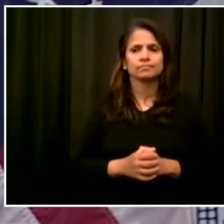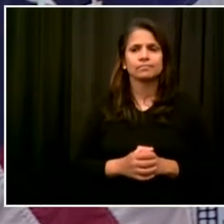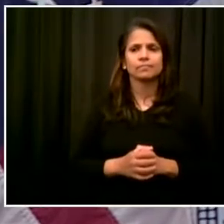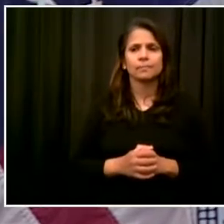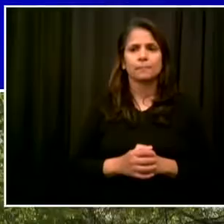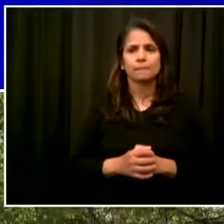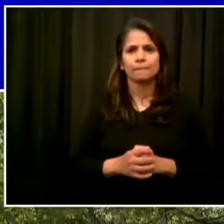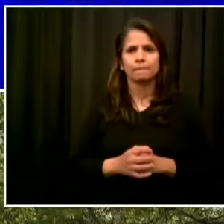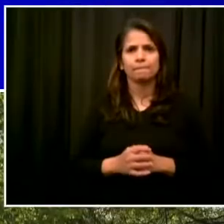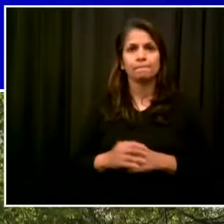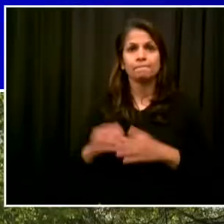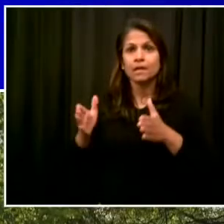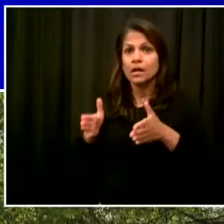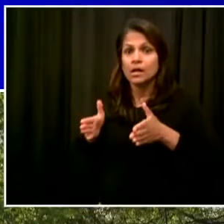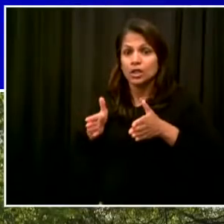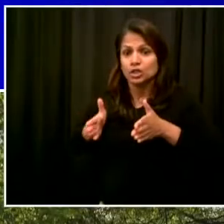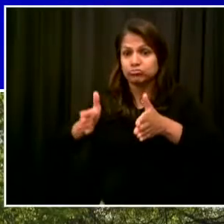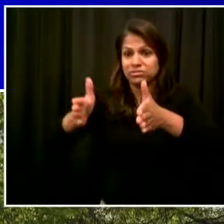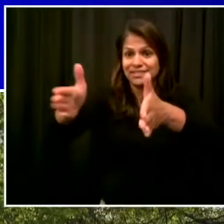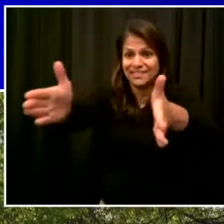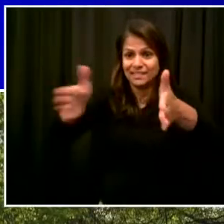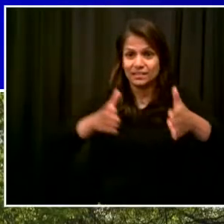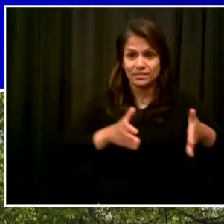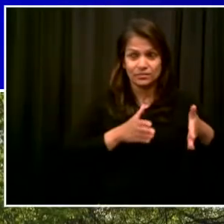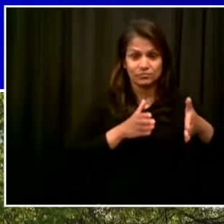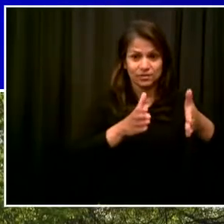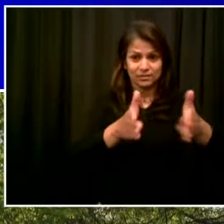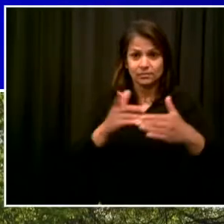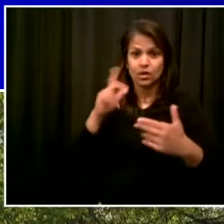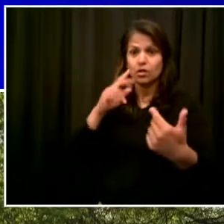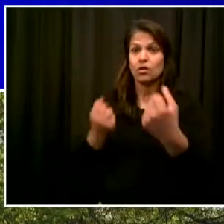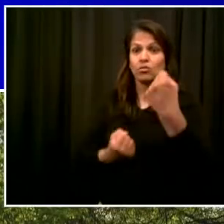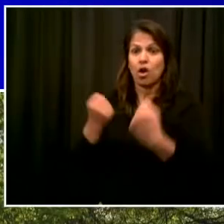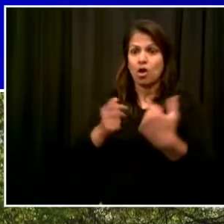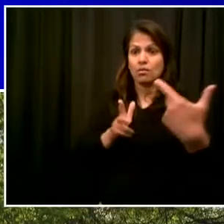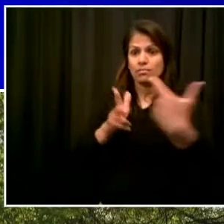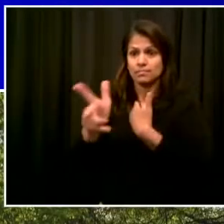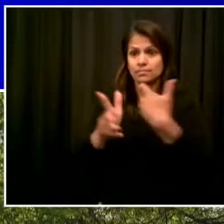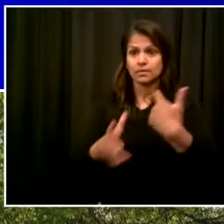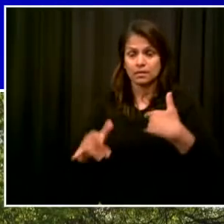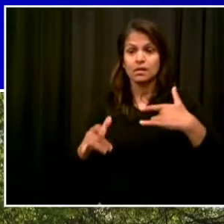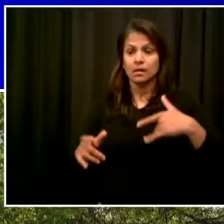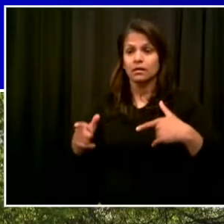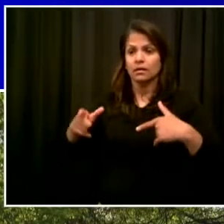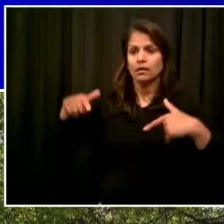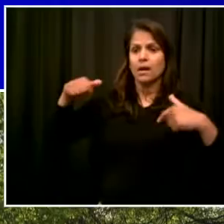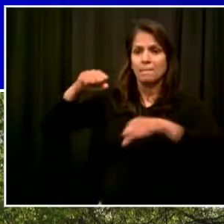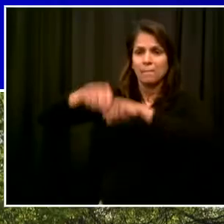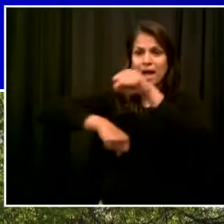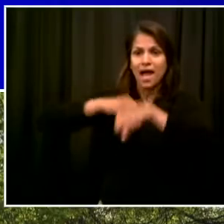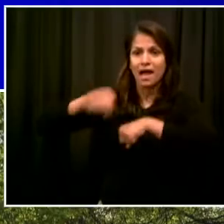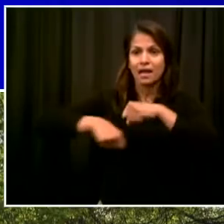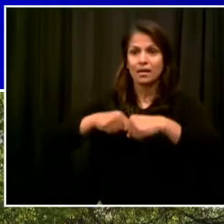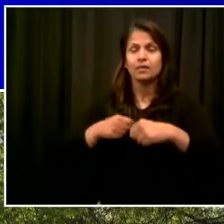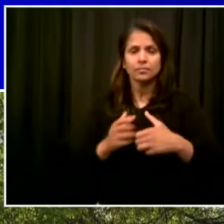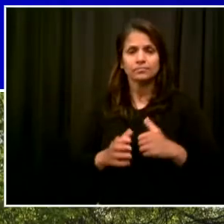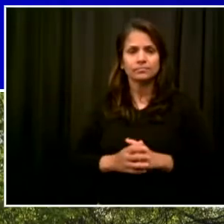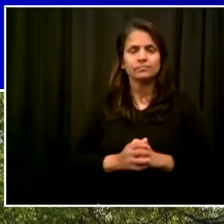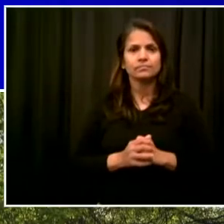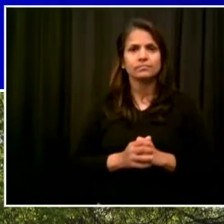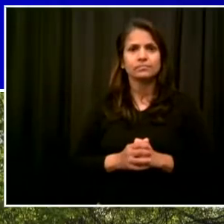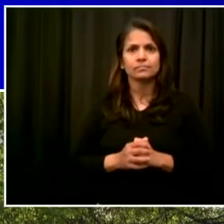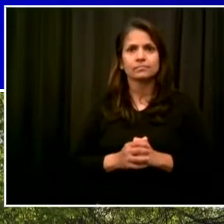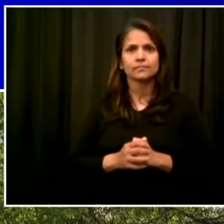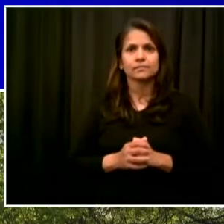way to make it work. It is working, and it's now a very big deal. So far, there's